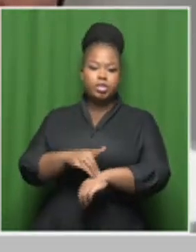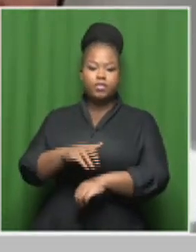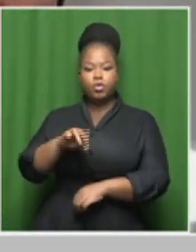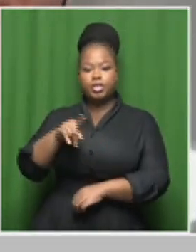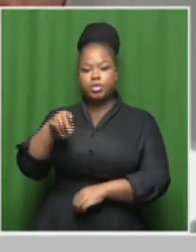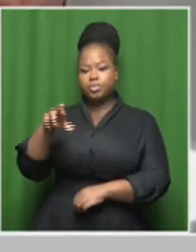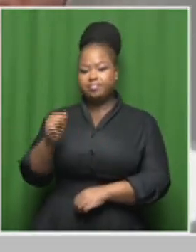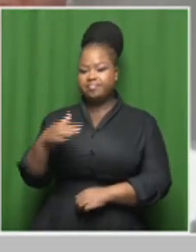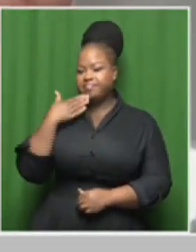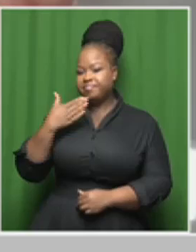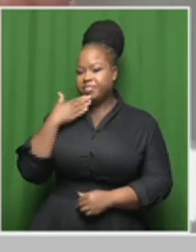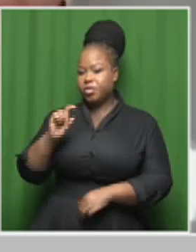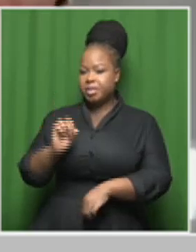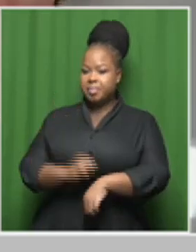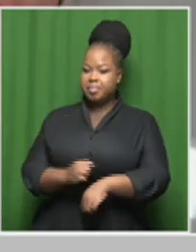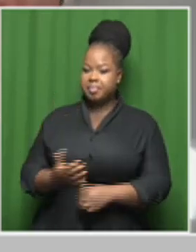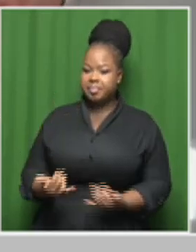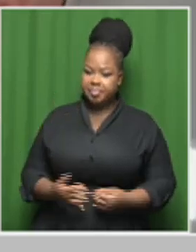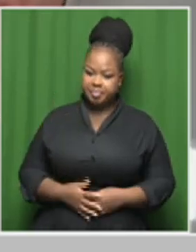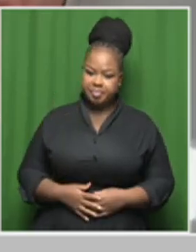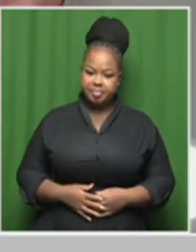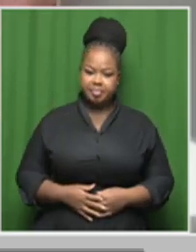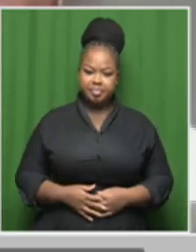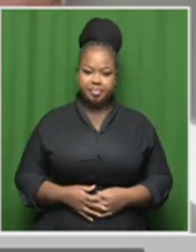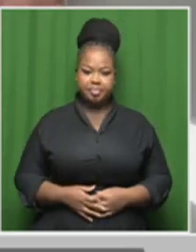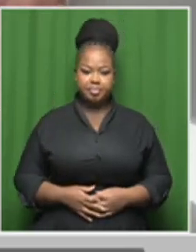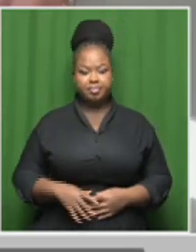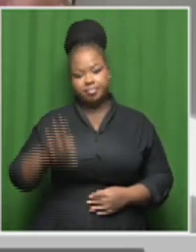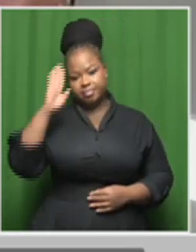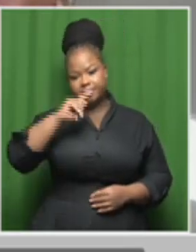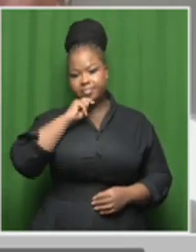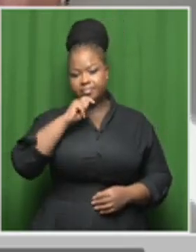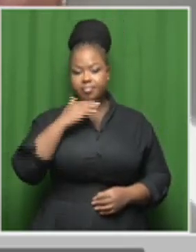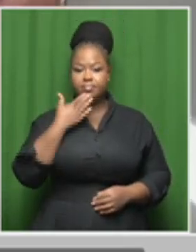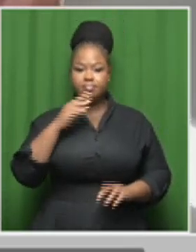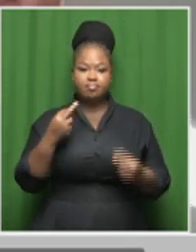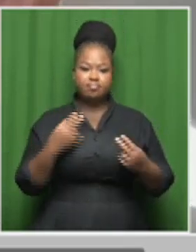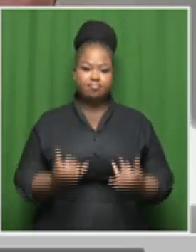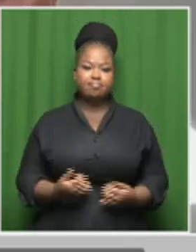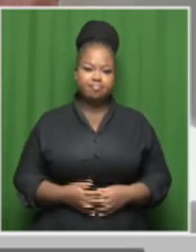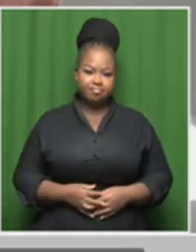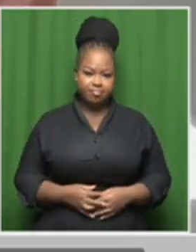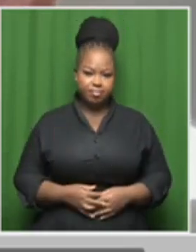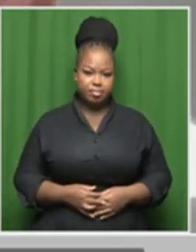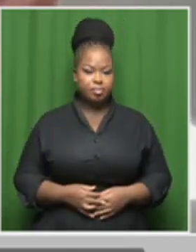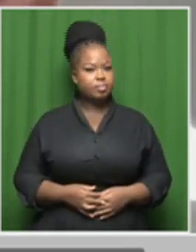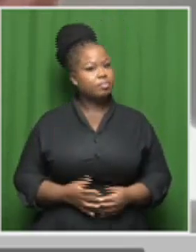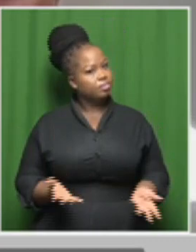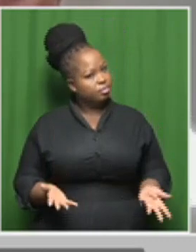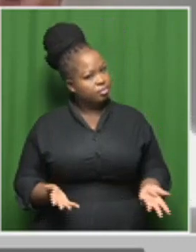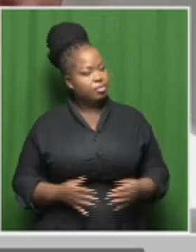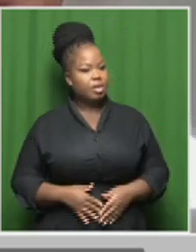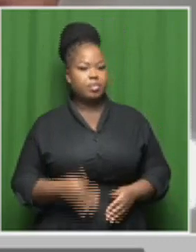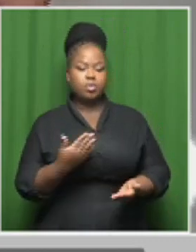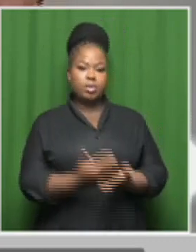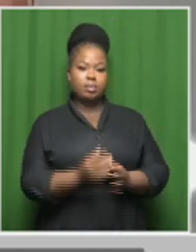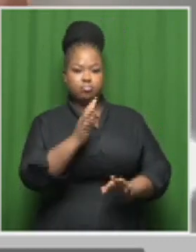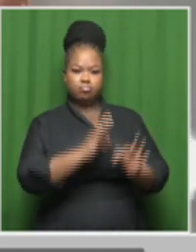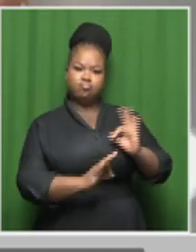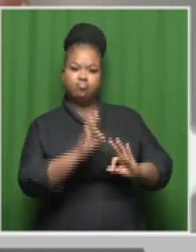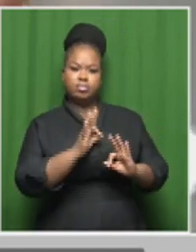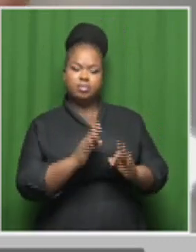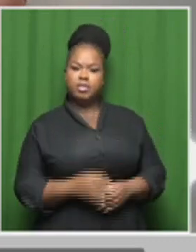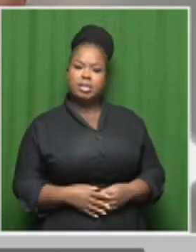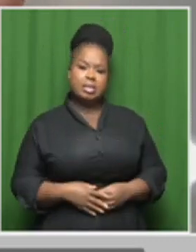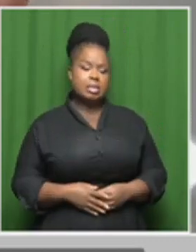for making time to chat with us here this morning. Good morning, and thank you for having me. Perhaps you could give us an overview of the